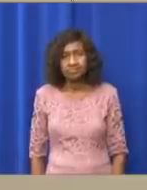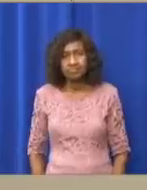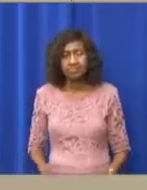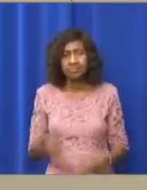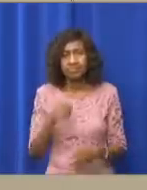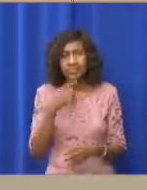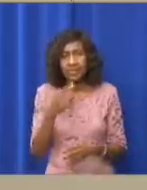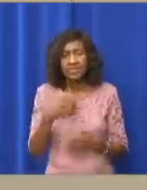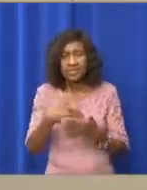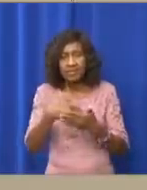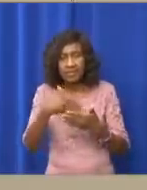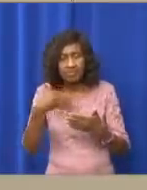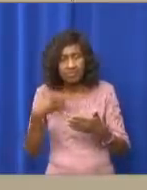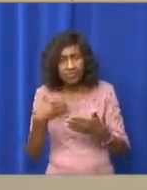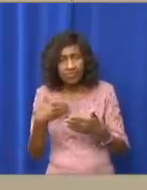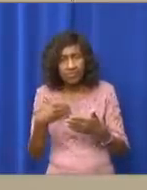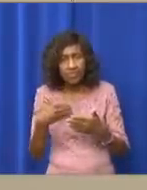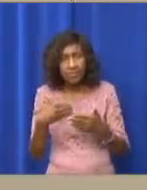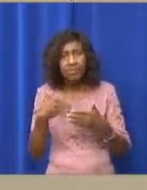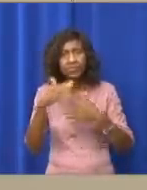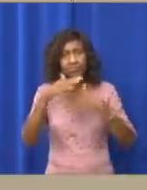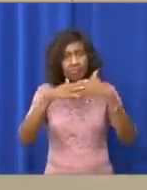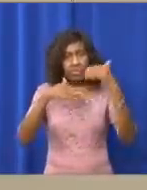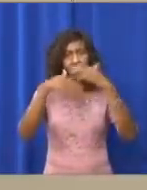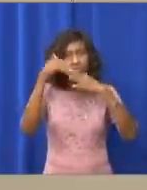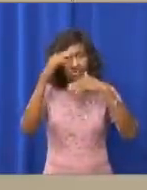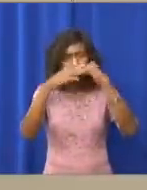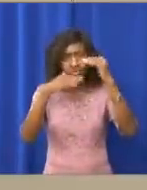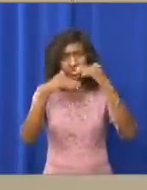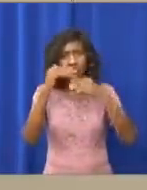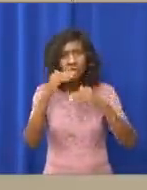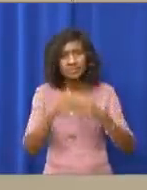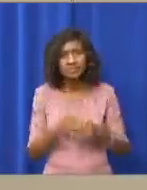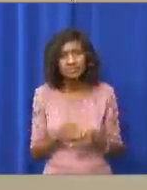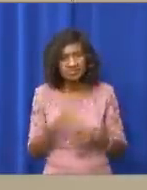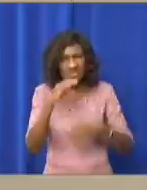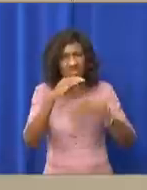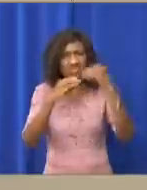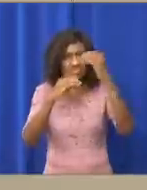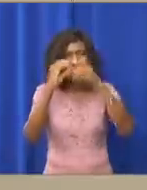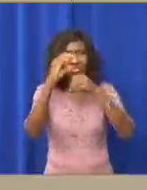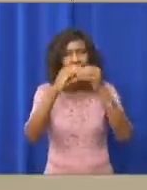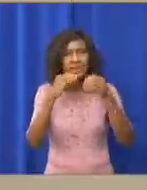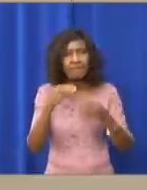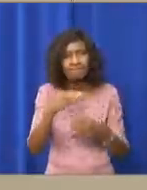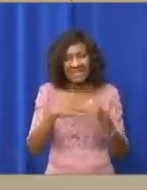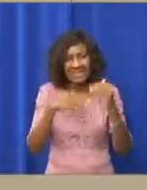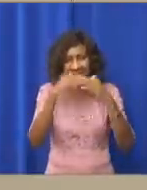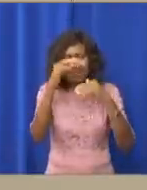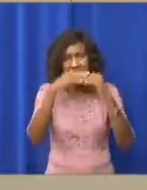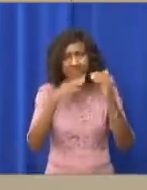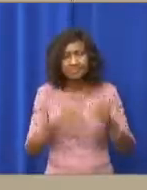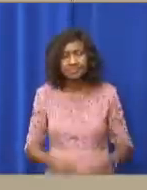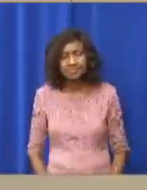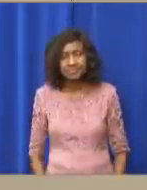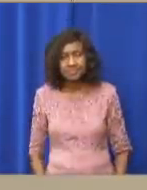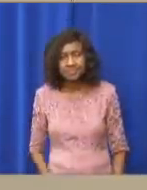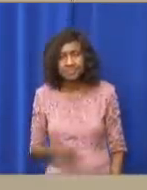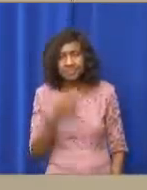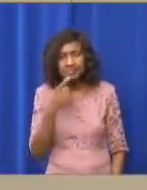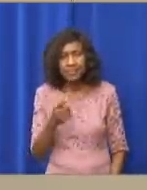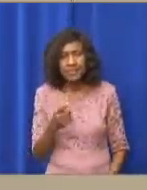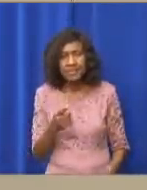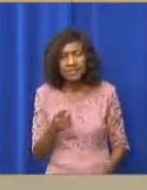I indicated or foreshadowed in previous press conferences this week, this has been